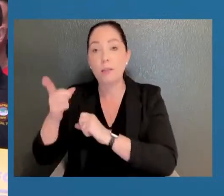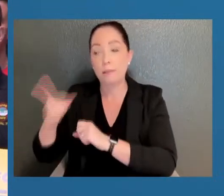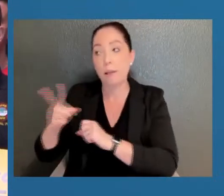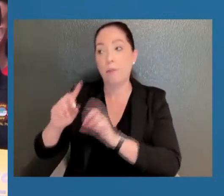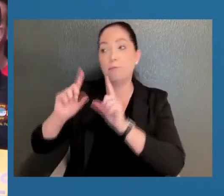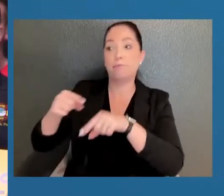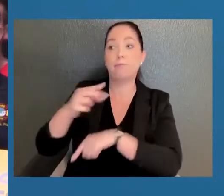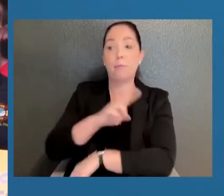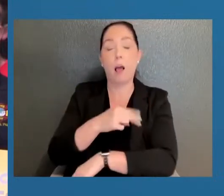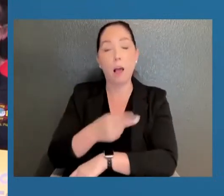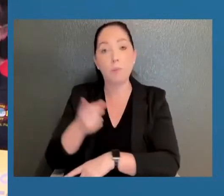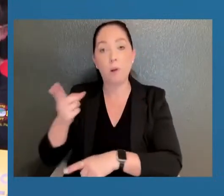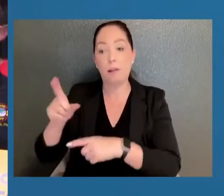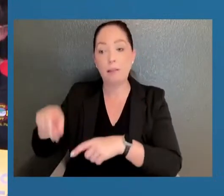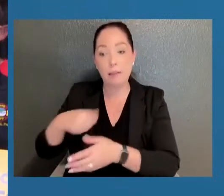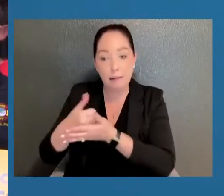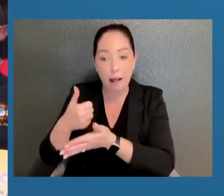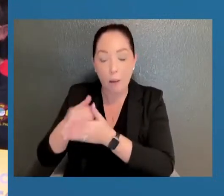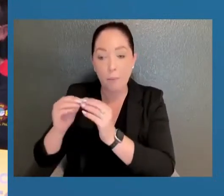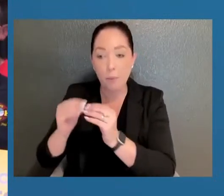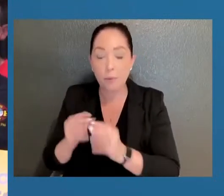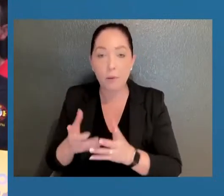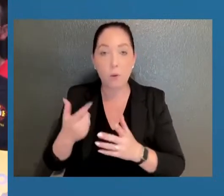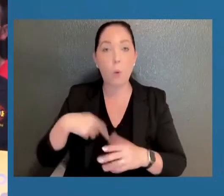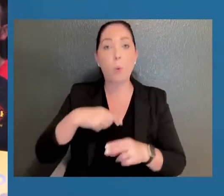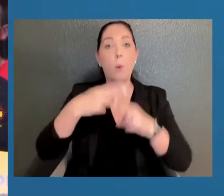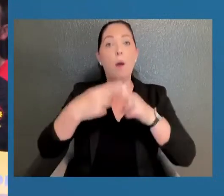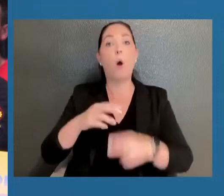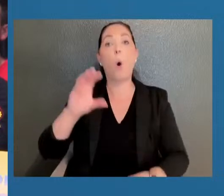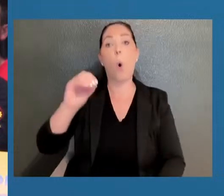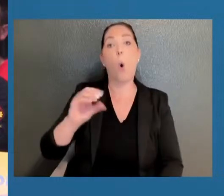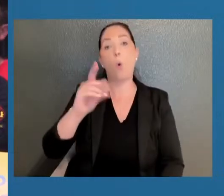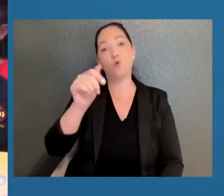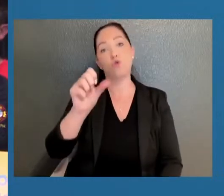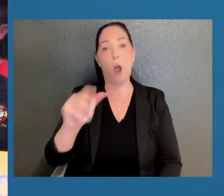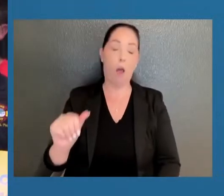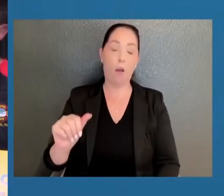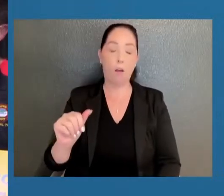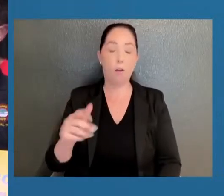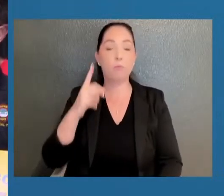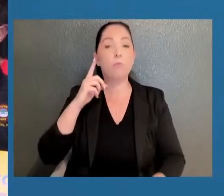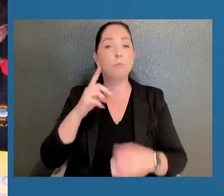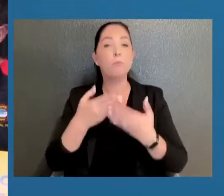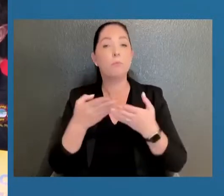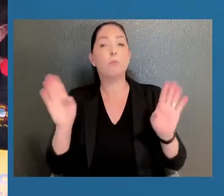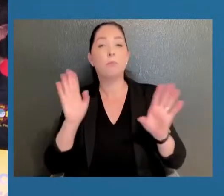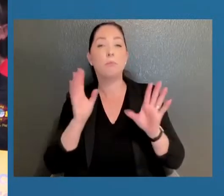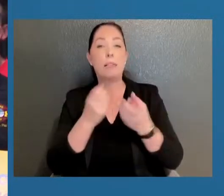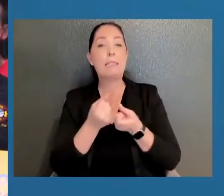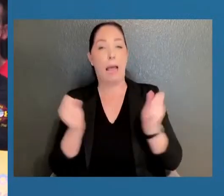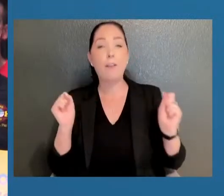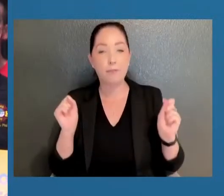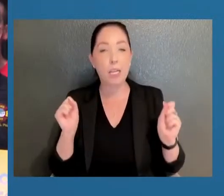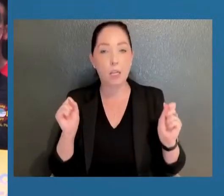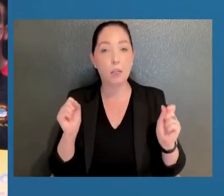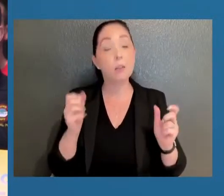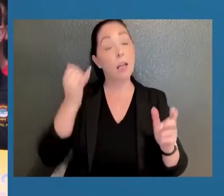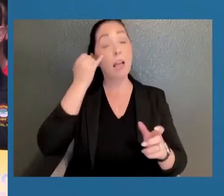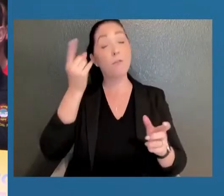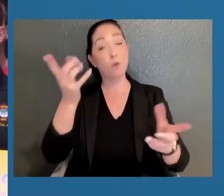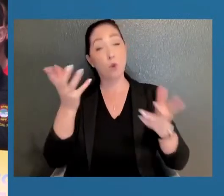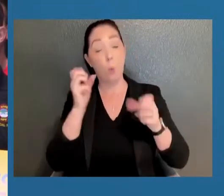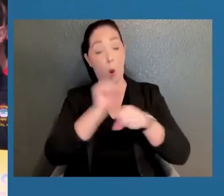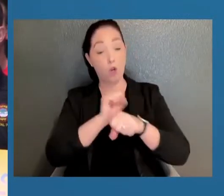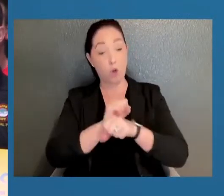Worker safety programs, we call it OSHA, call it what you want. But if you really want to bring jobs back to America and level the playing field, it's